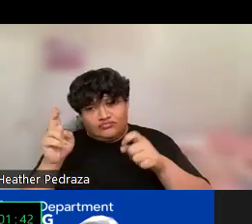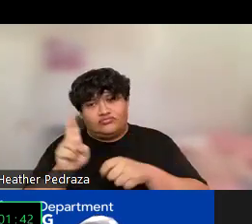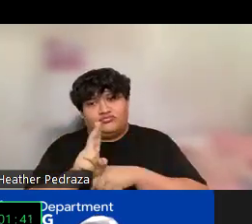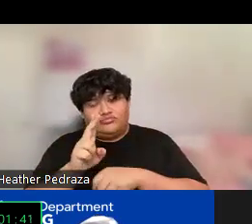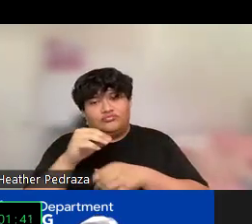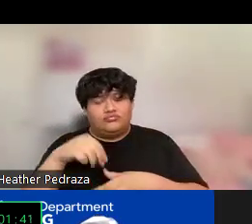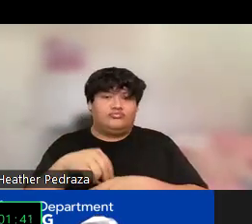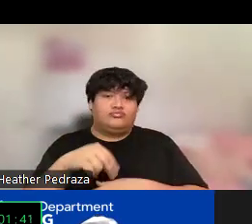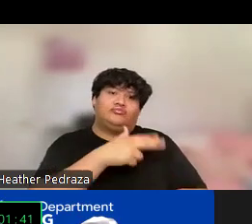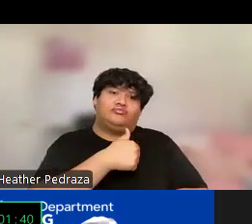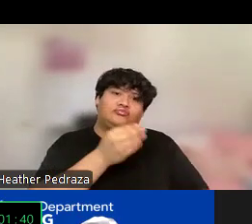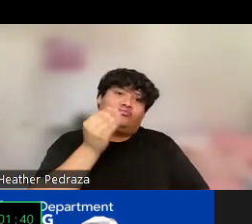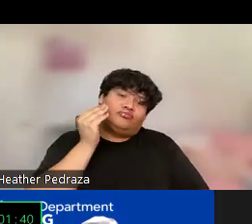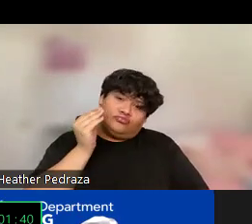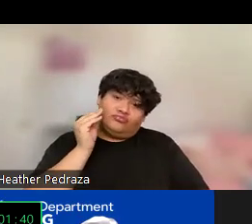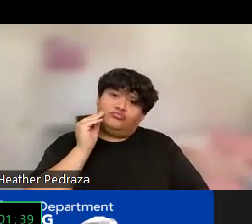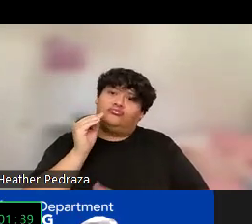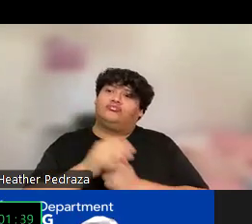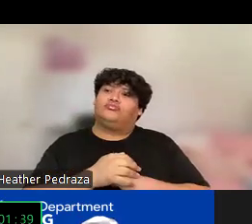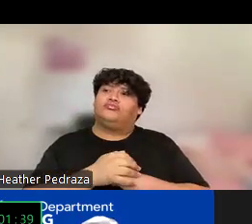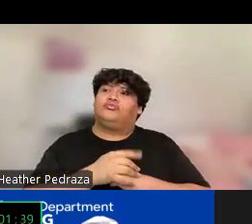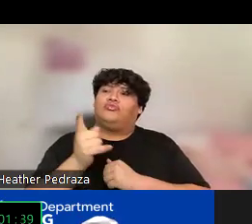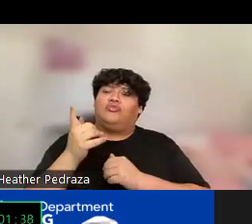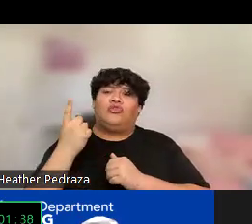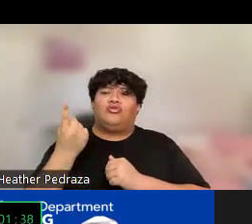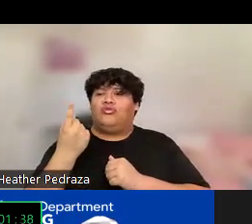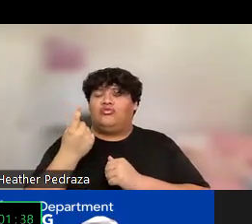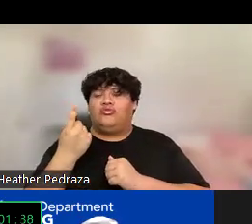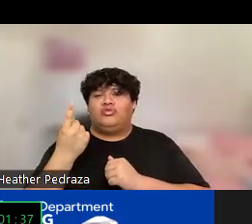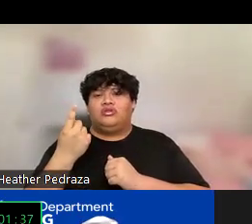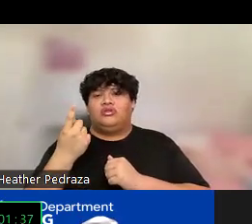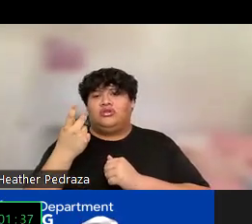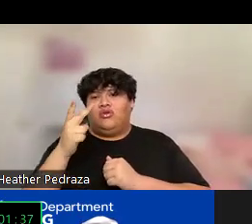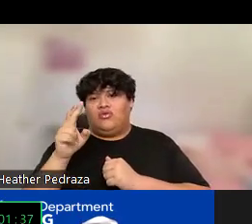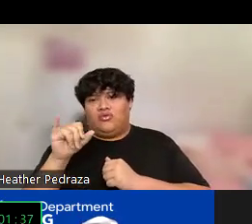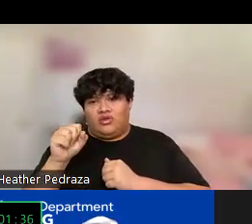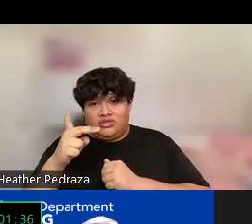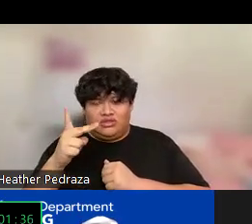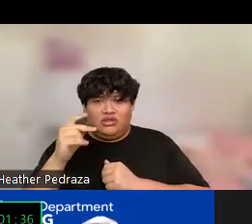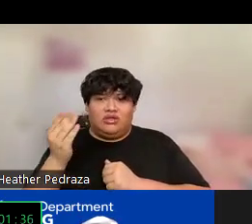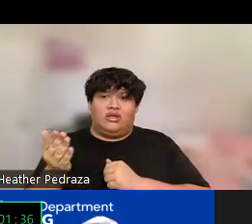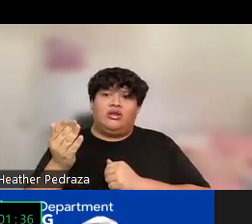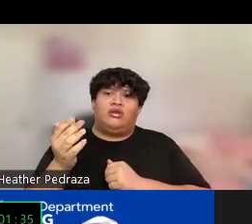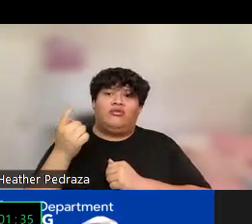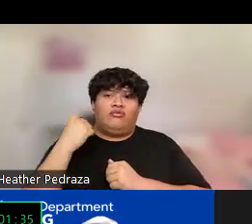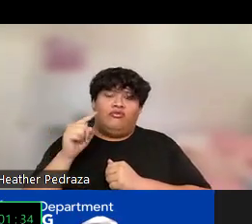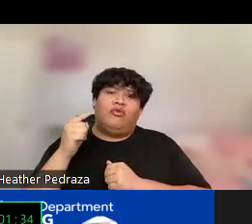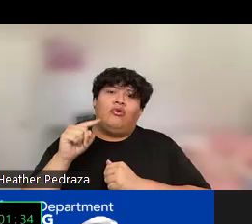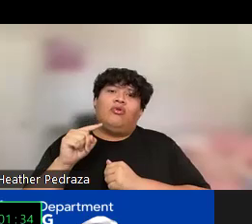homes. There's a lot at risk there